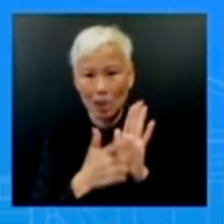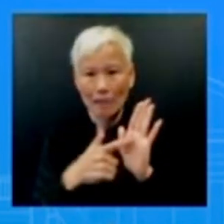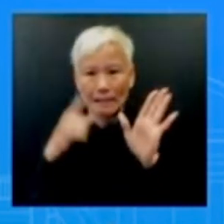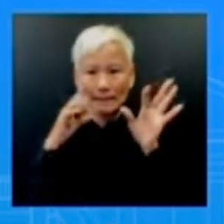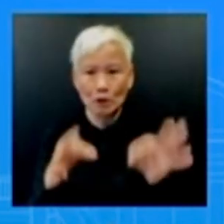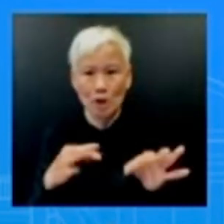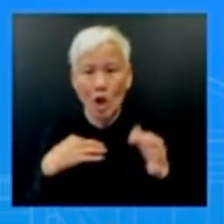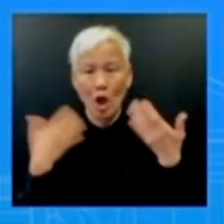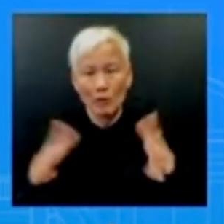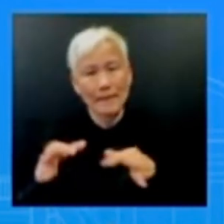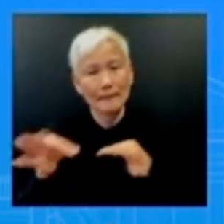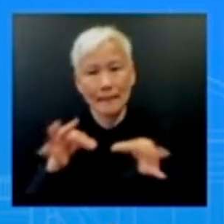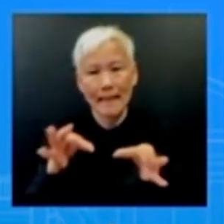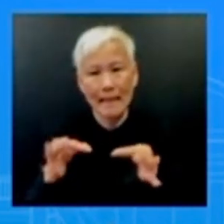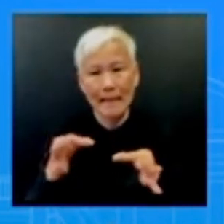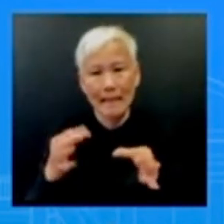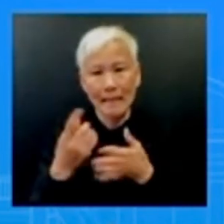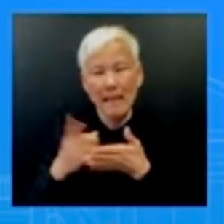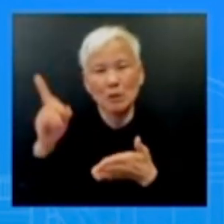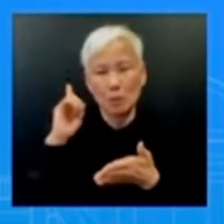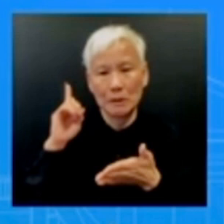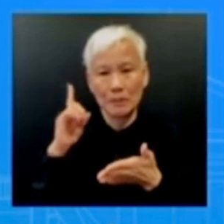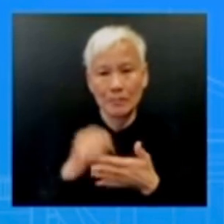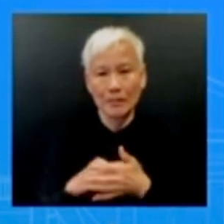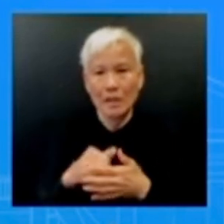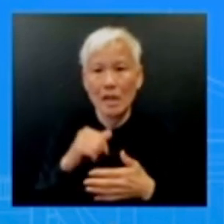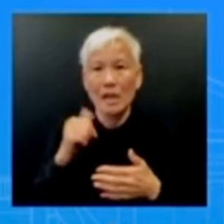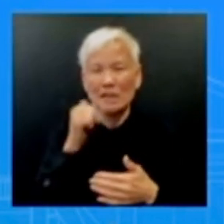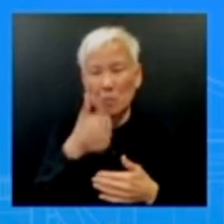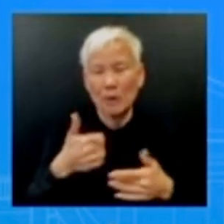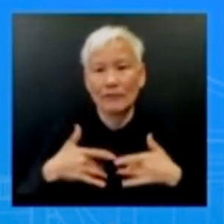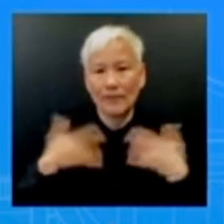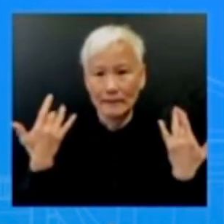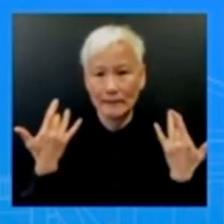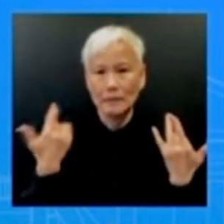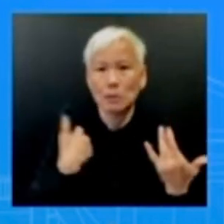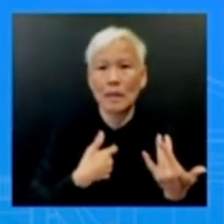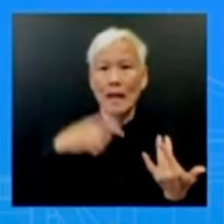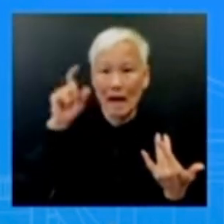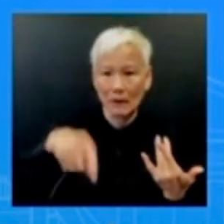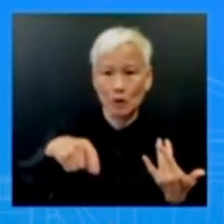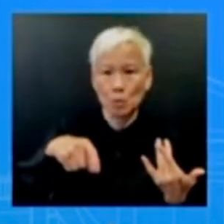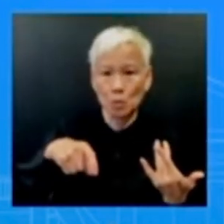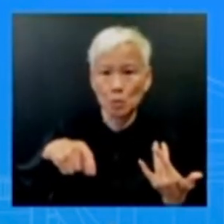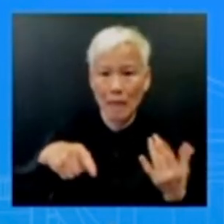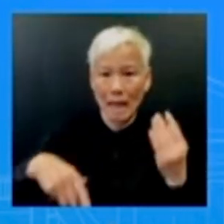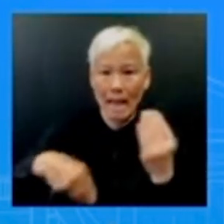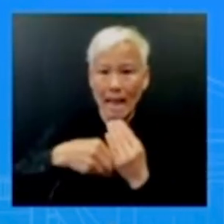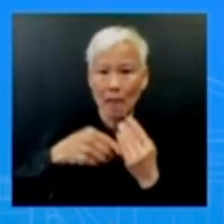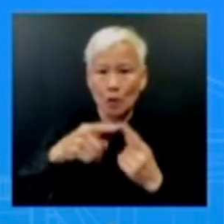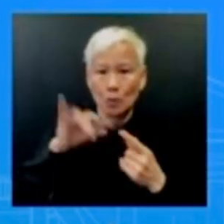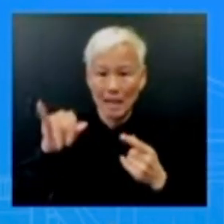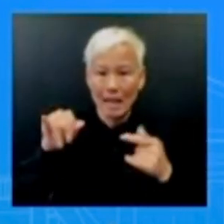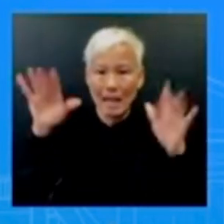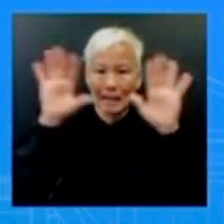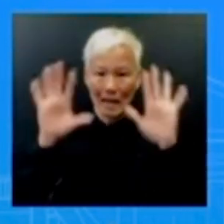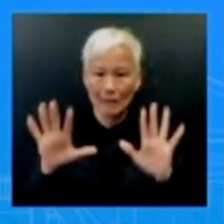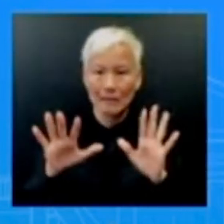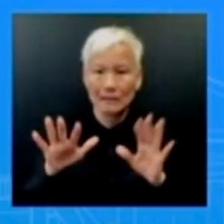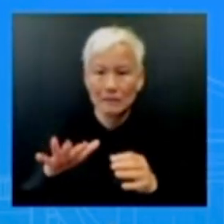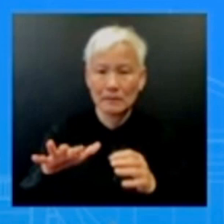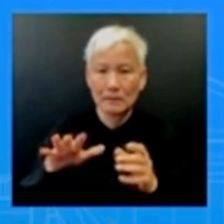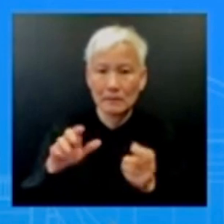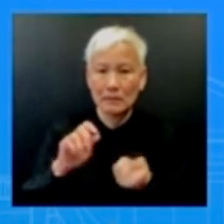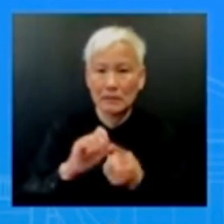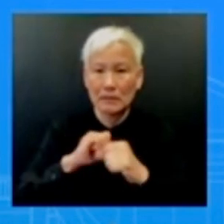And tomorrow's event is about building on the president's historic climate and conservation record, which the president is very proud of. If you think about what the